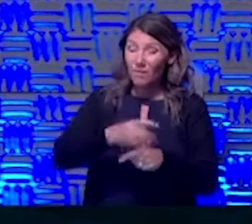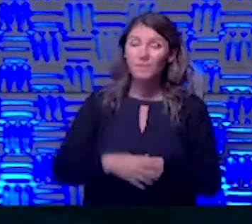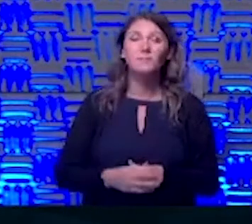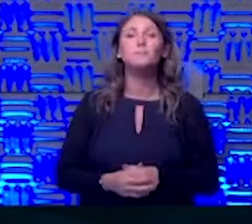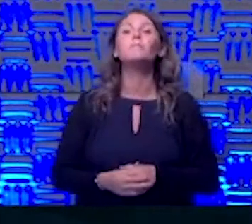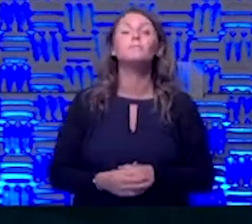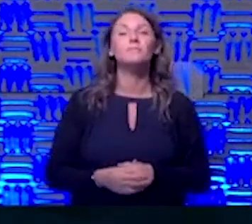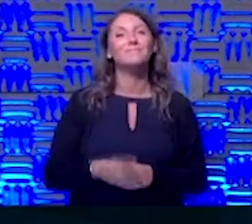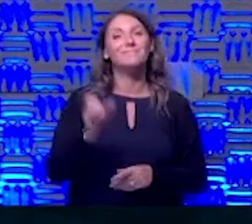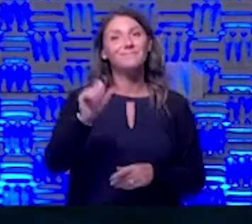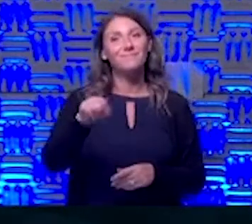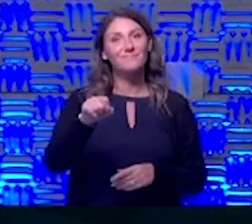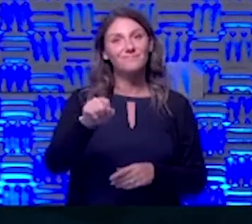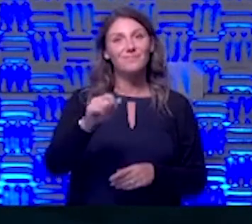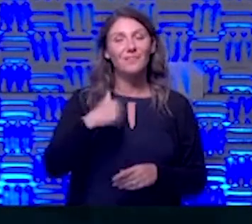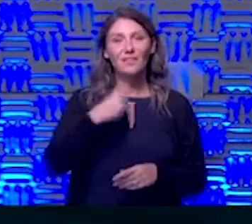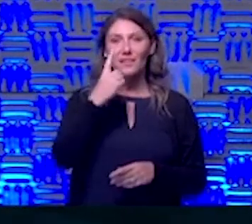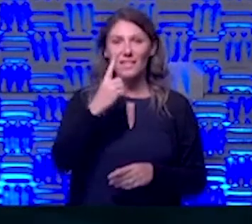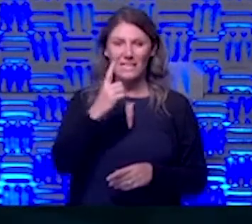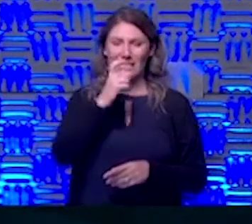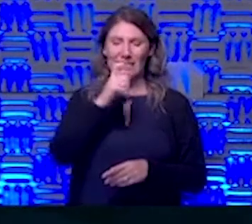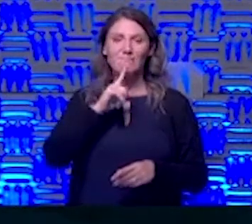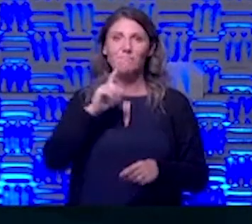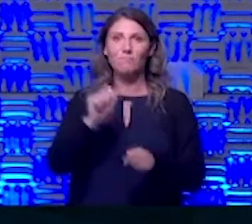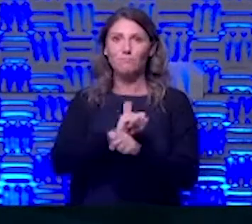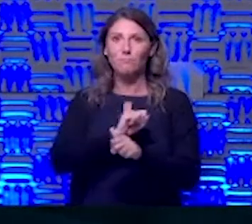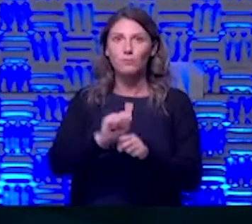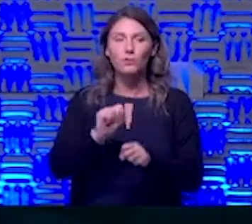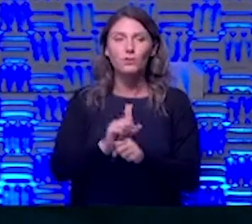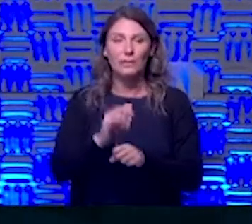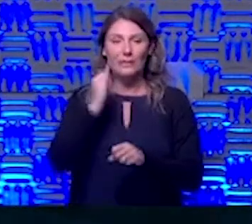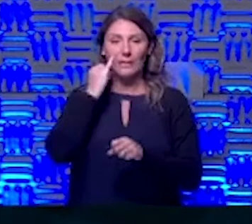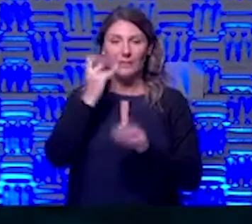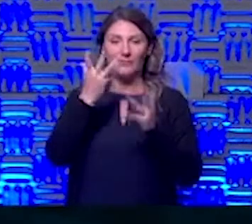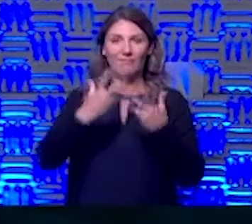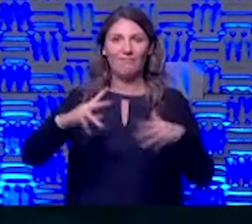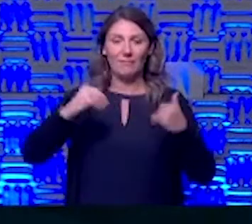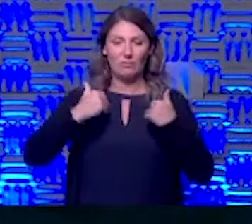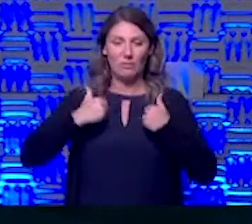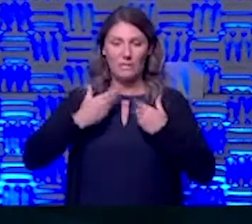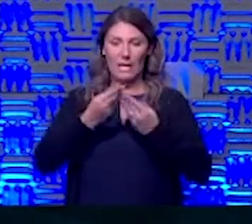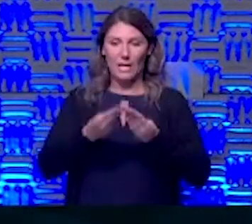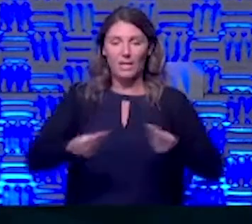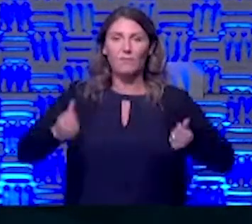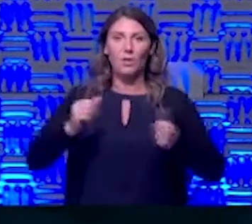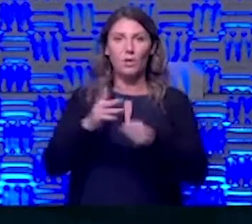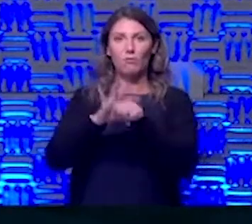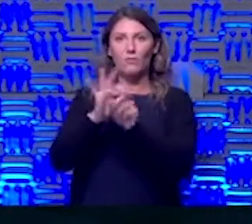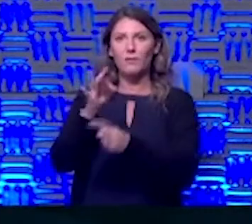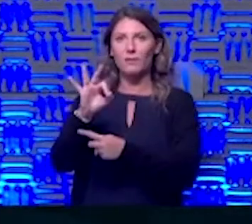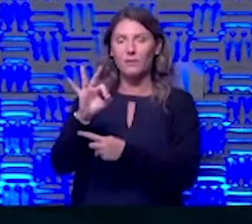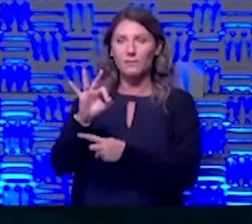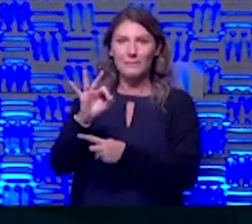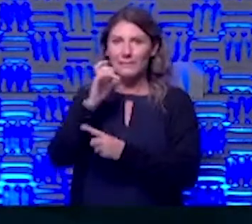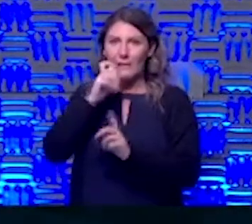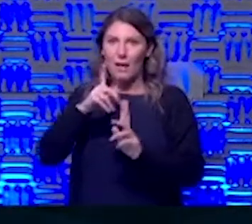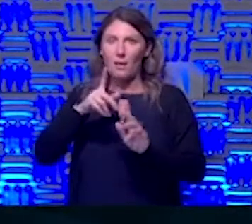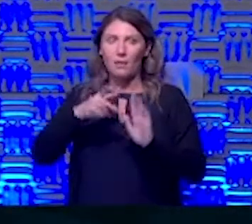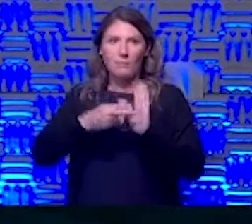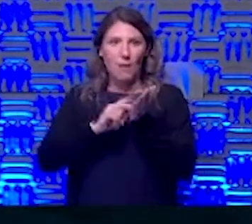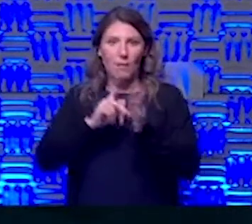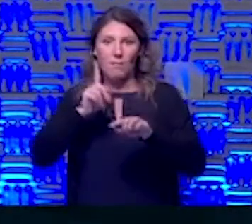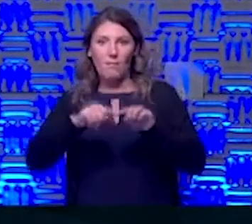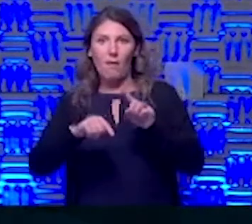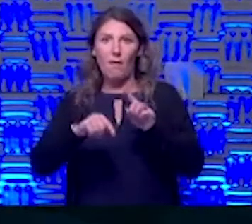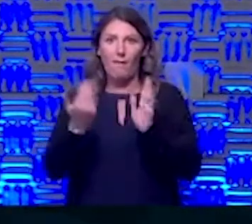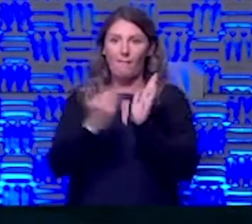Yeah, I think so. I think we don't know for certain once you've had it that you can't get it again, or that you may not. I